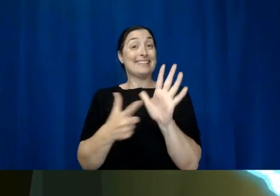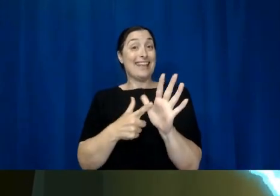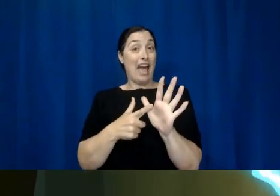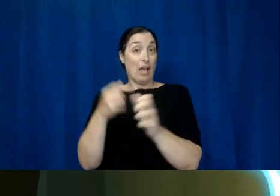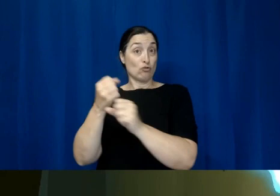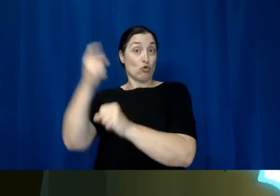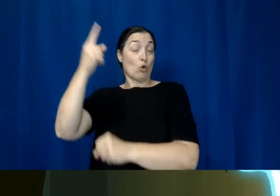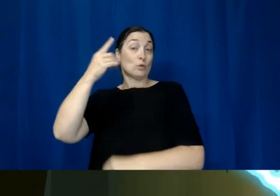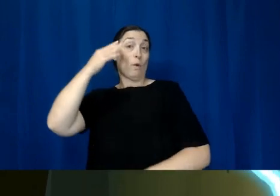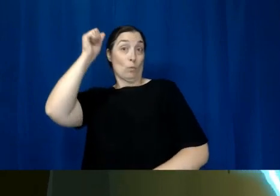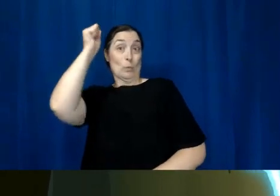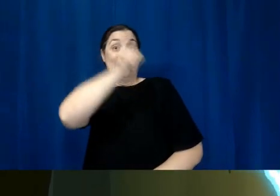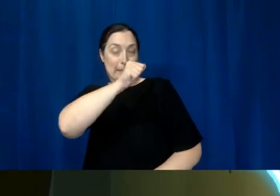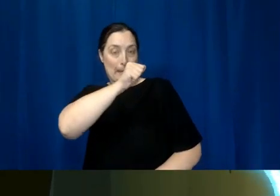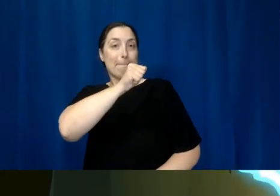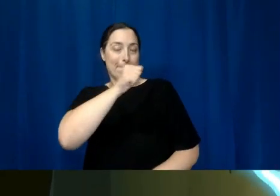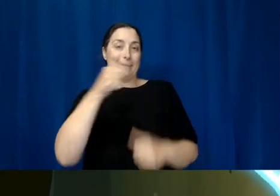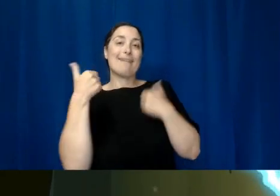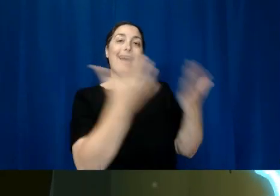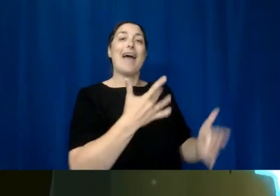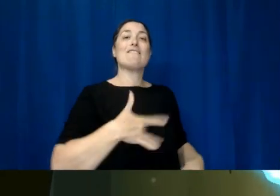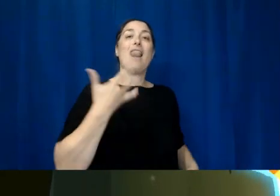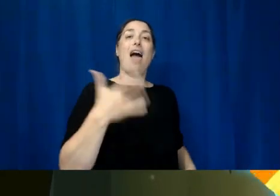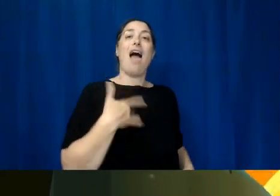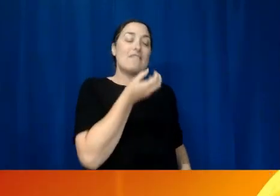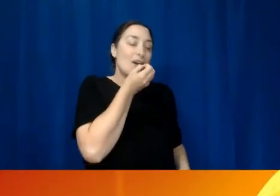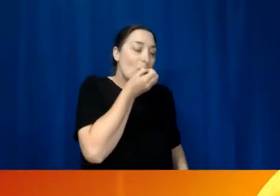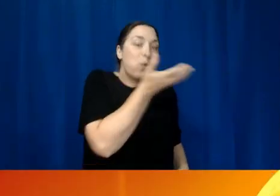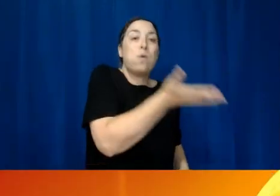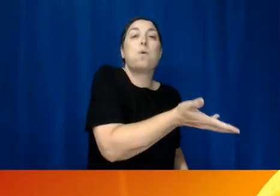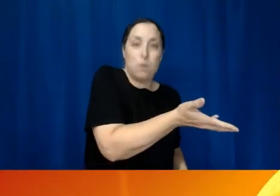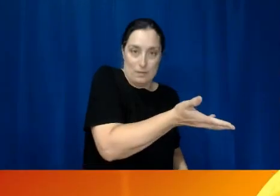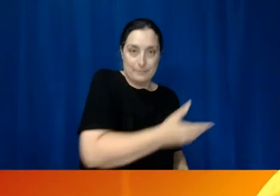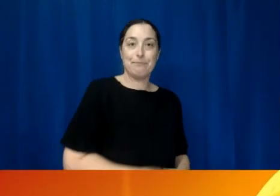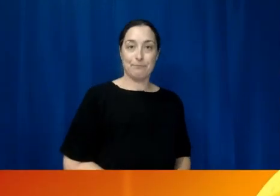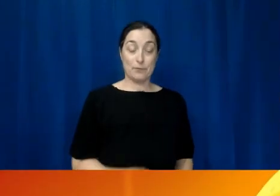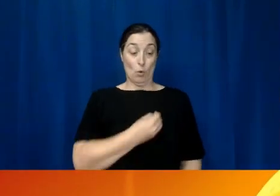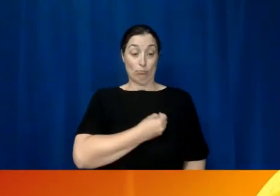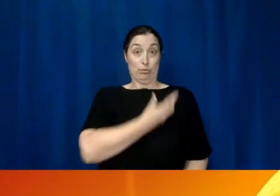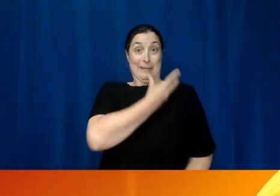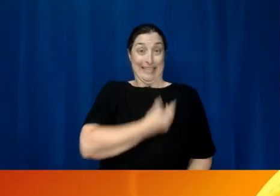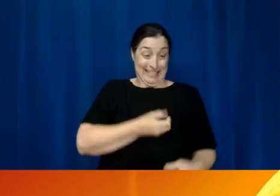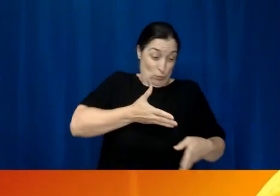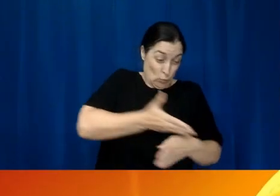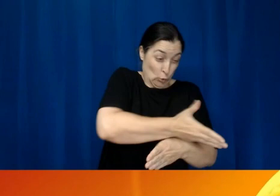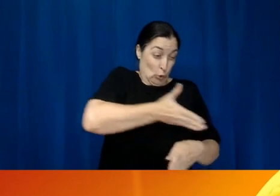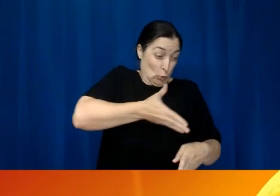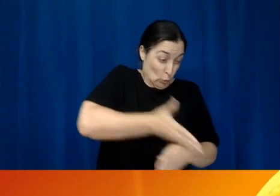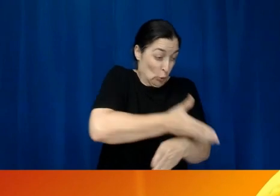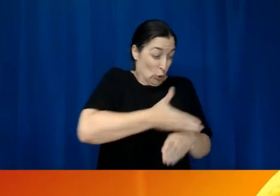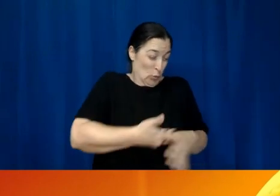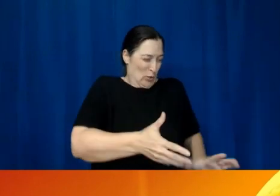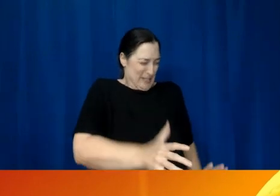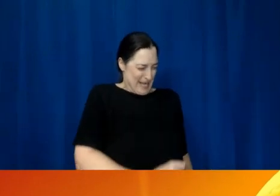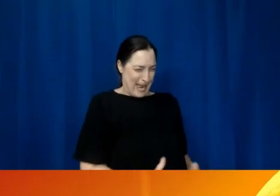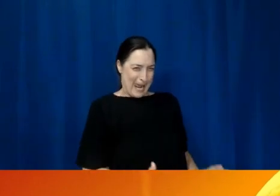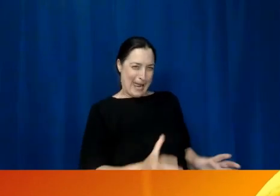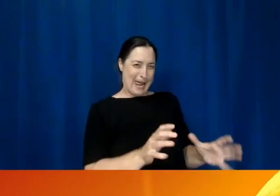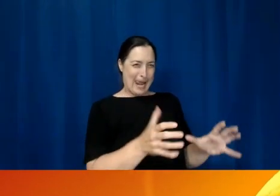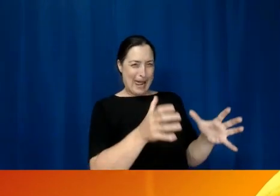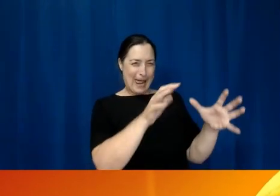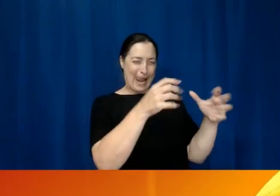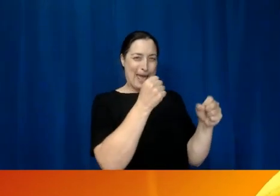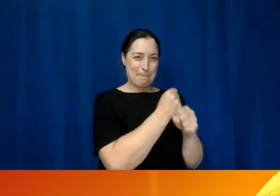have breathed life into Prometheus's creations. Though Prometheus worked tirelessly to mold the first mortal man, thanks